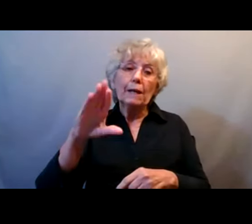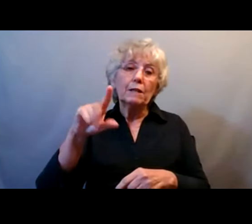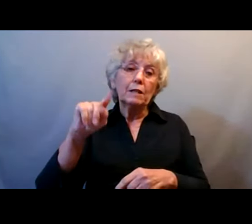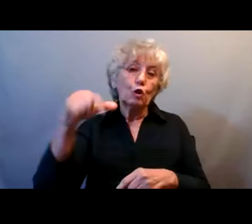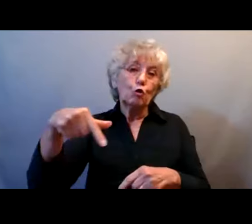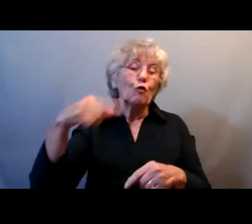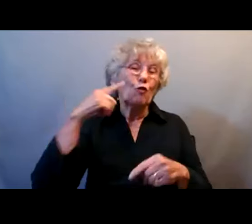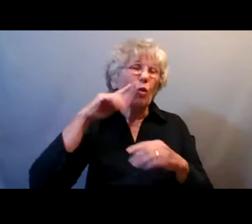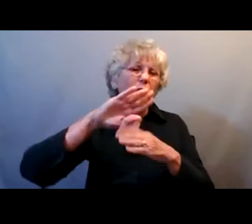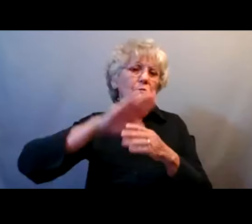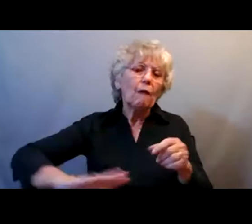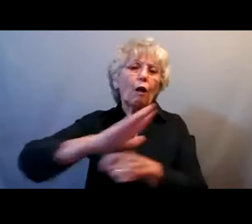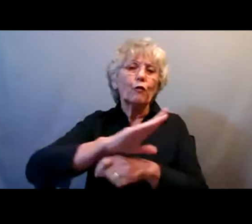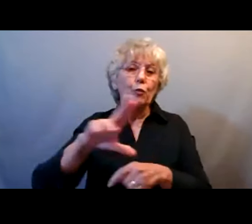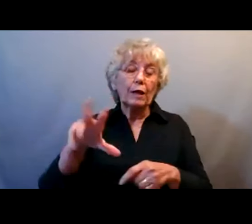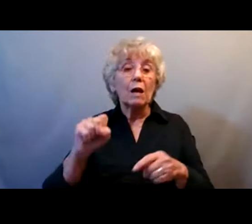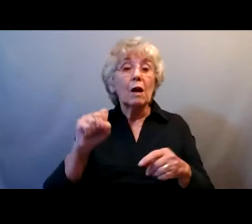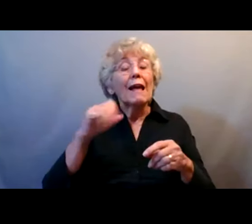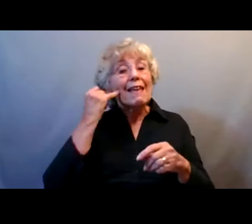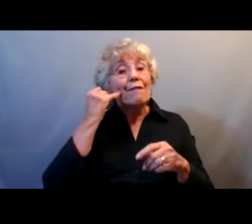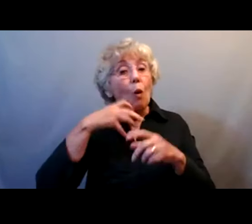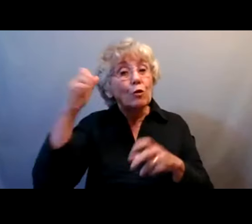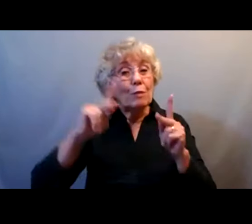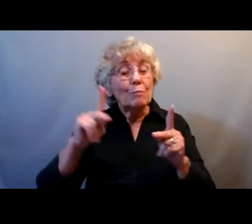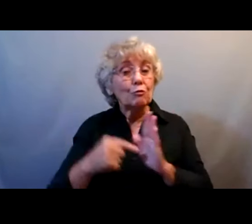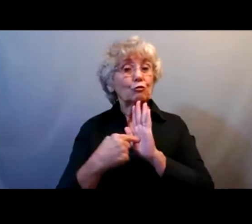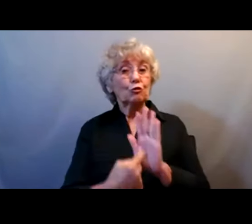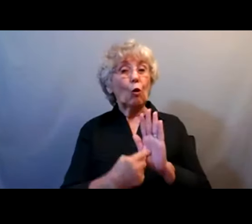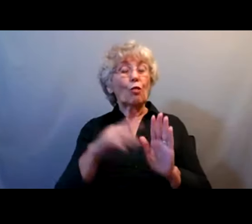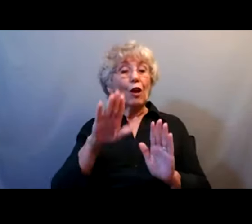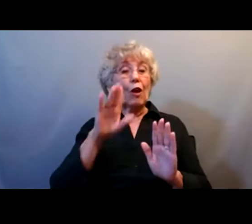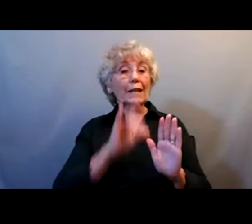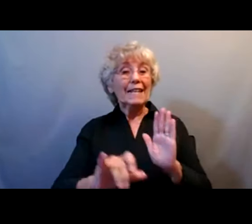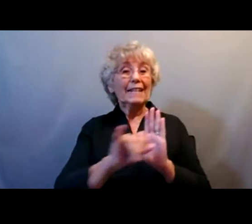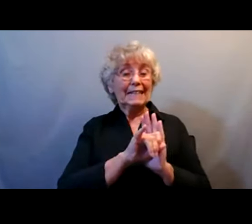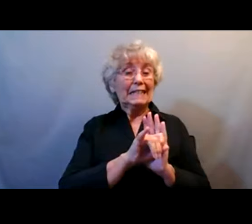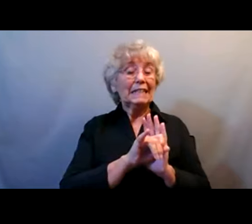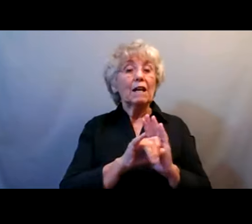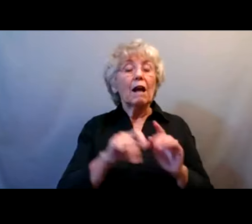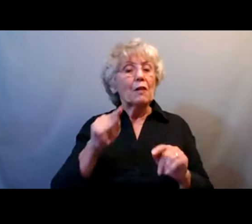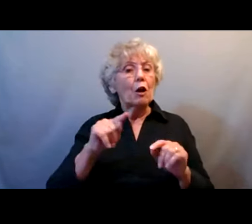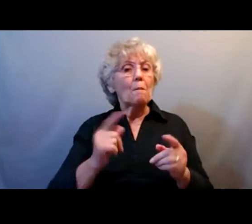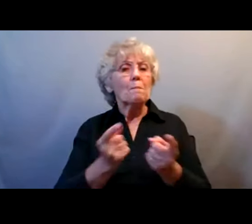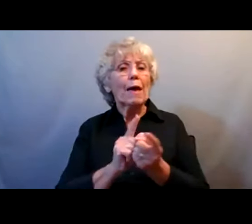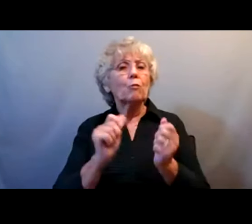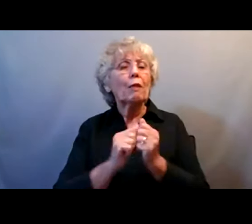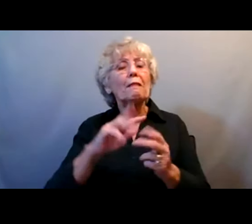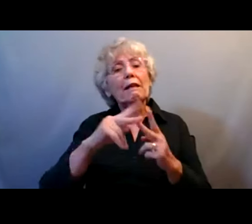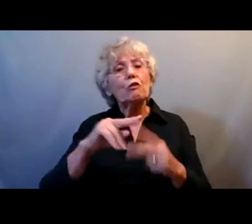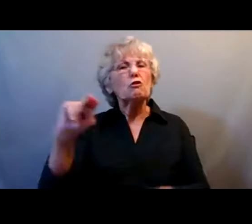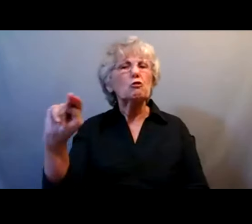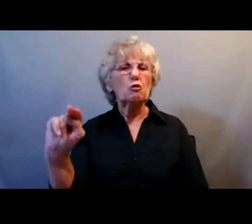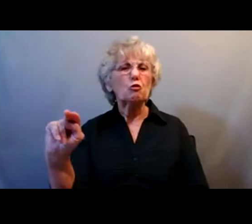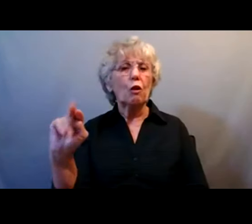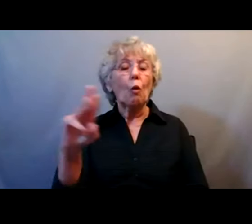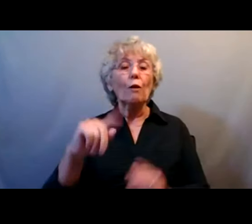elder discloses their sexual orientation or gender identity and they're met with either a neutral or a negative response, that has a